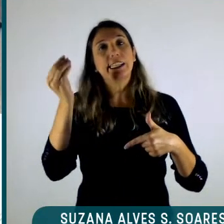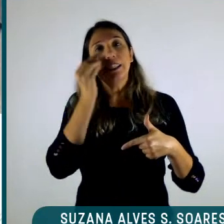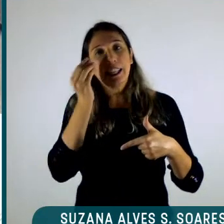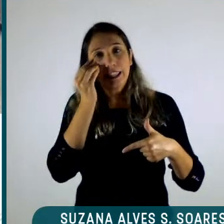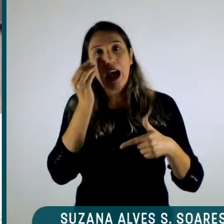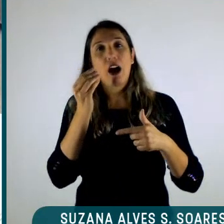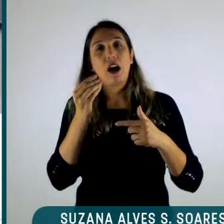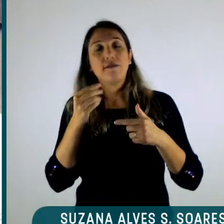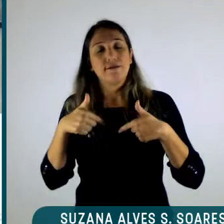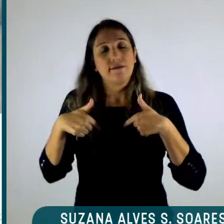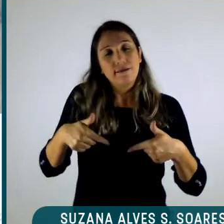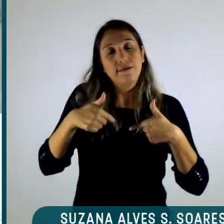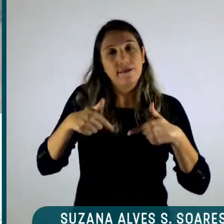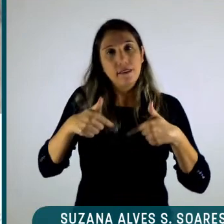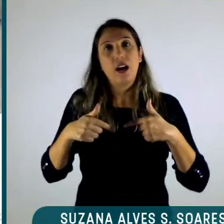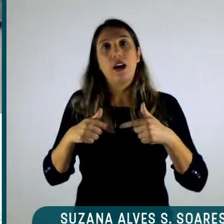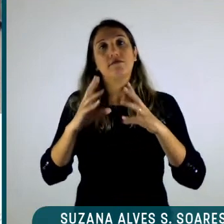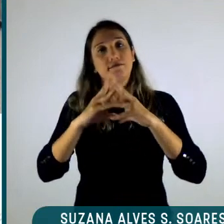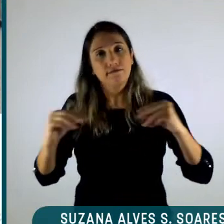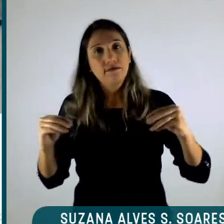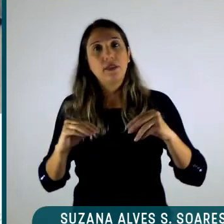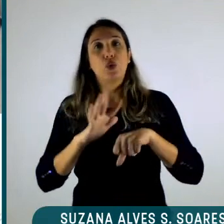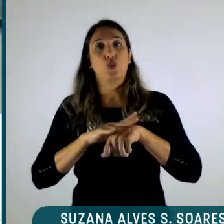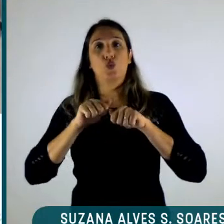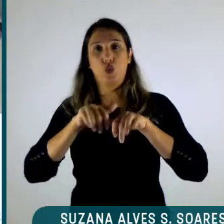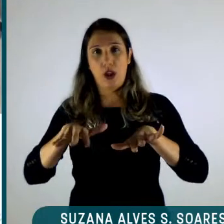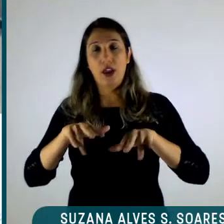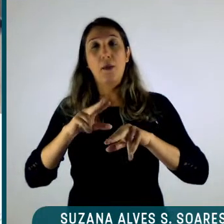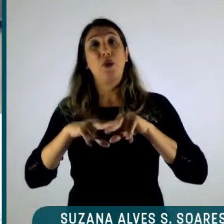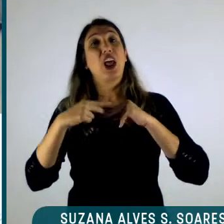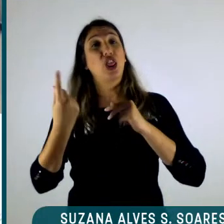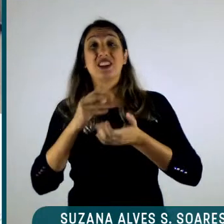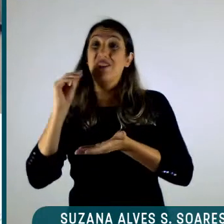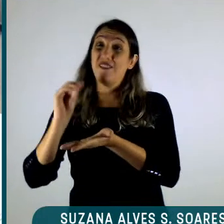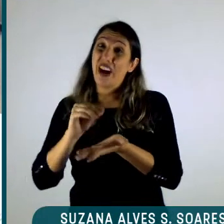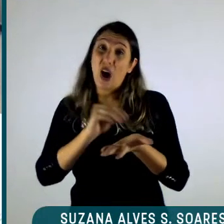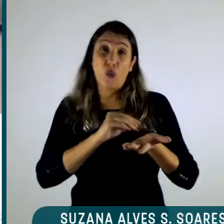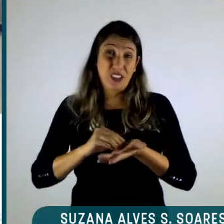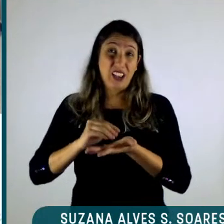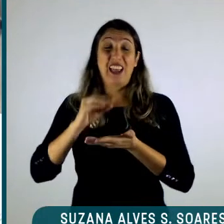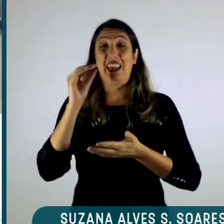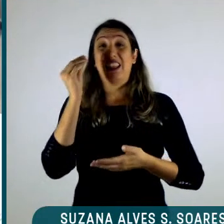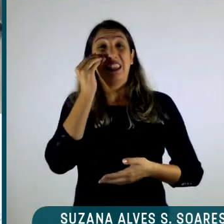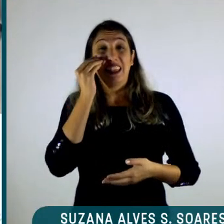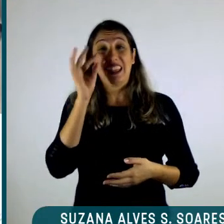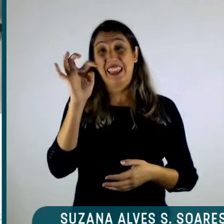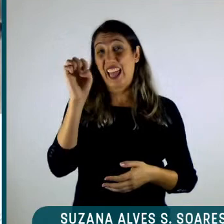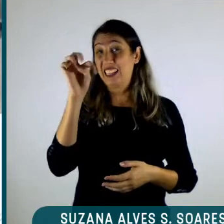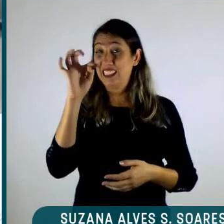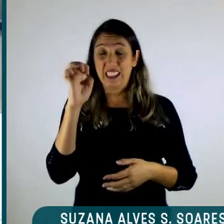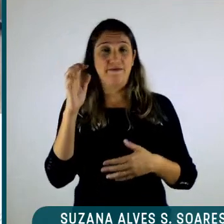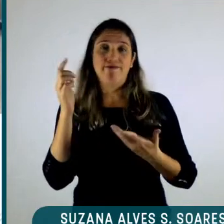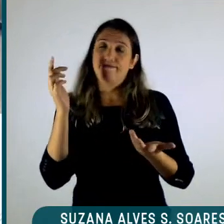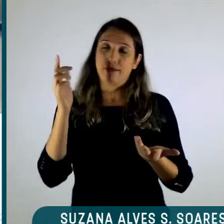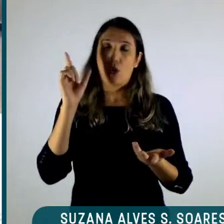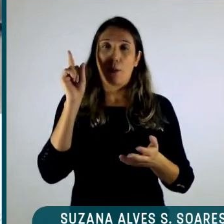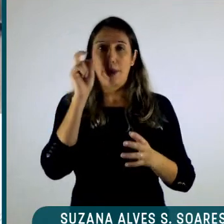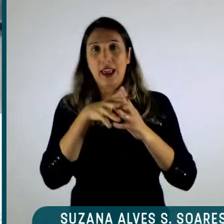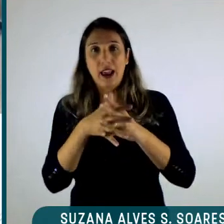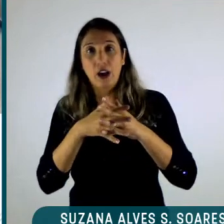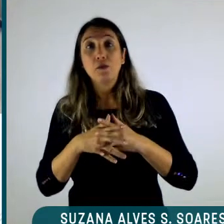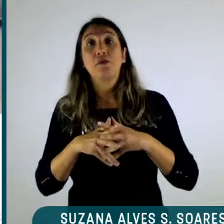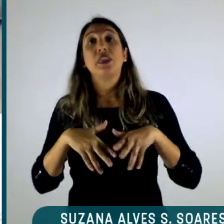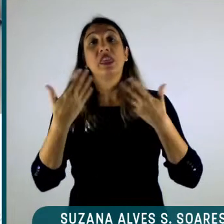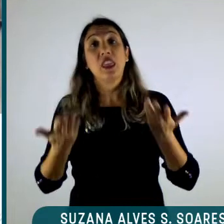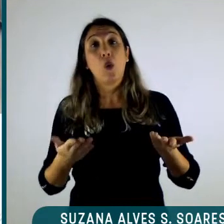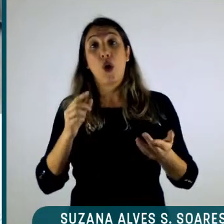done in order to try and face the epidemic. That's what we're doing due to lack of tests we could not